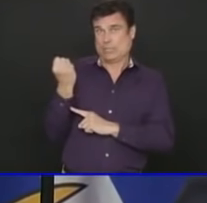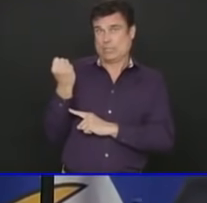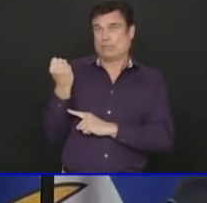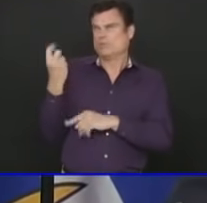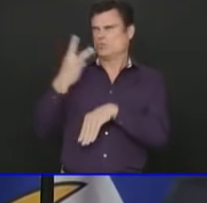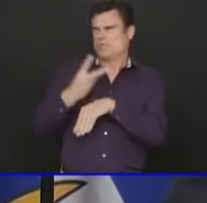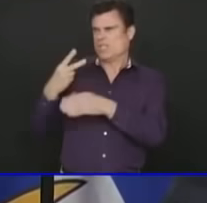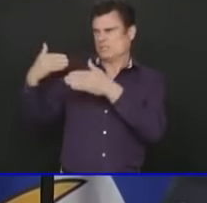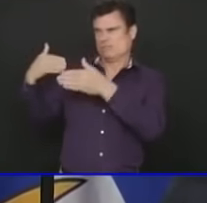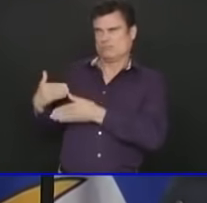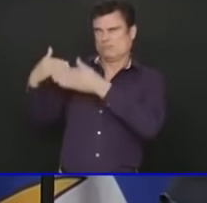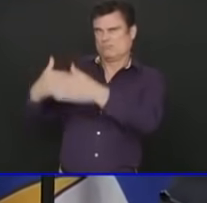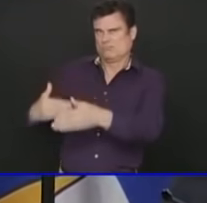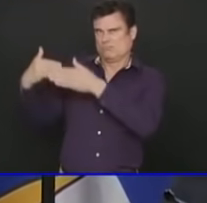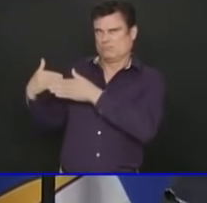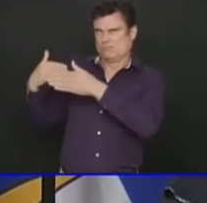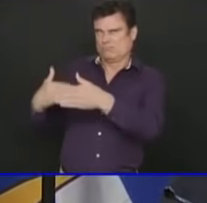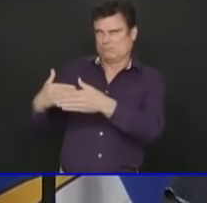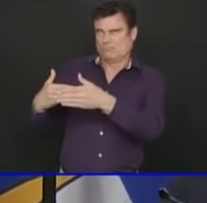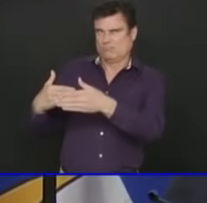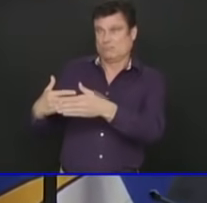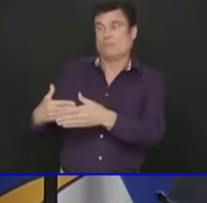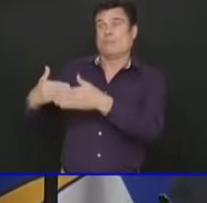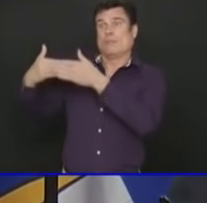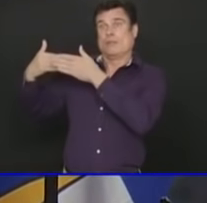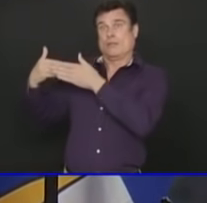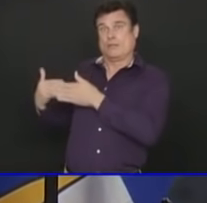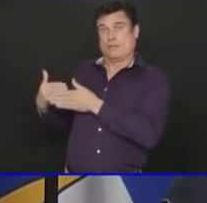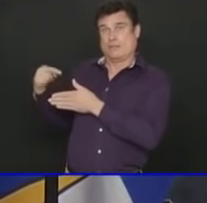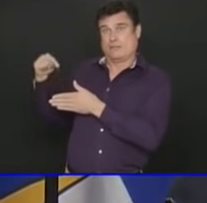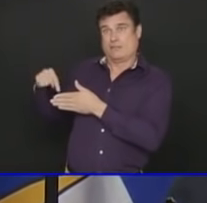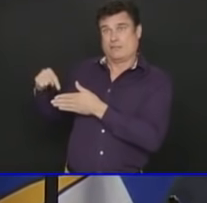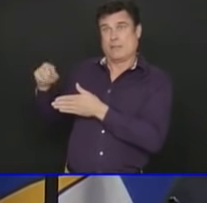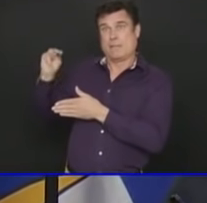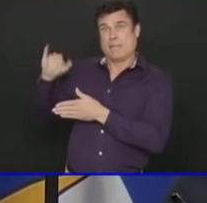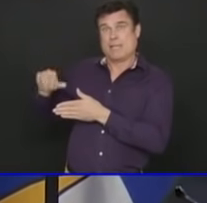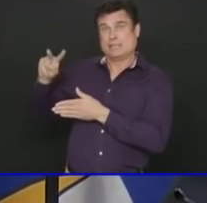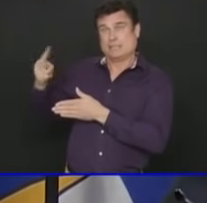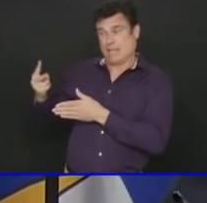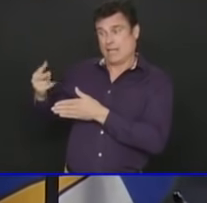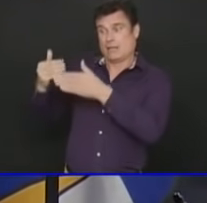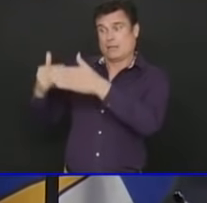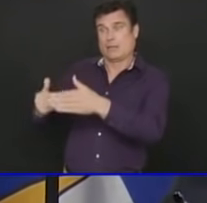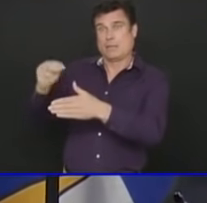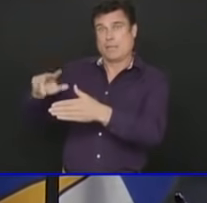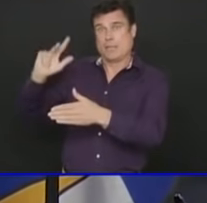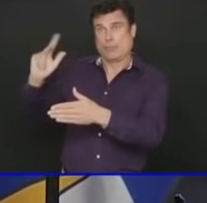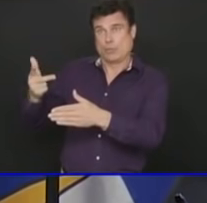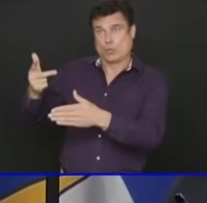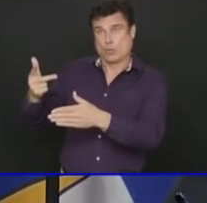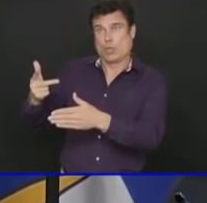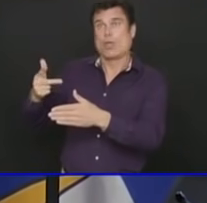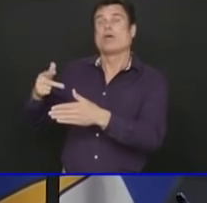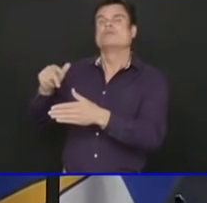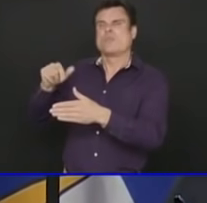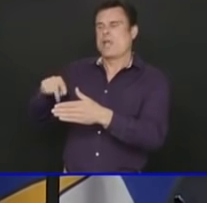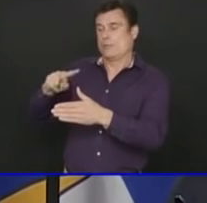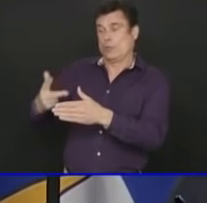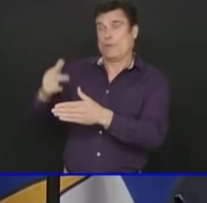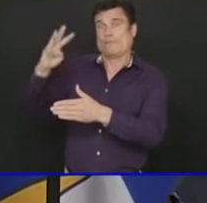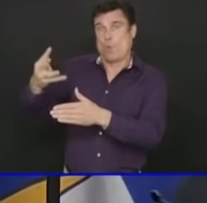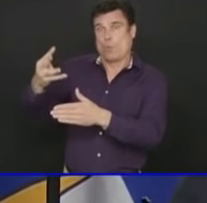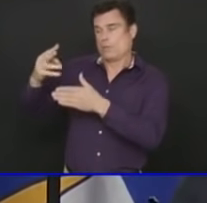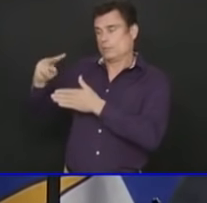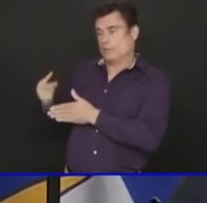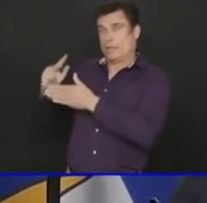then May 3rd to today. So our first period from Saturday to Sunday, we had 34 new cases diagnosed here in British Columbia,